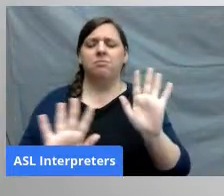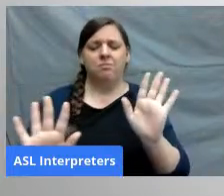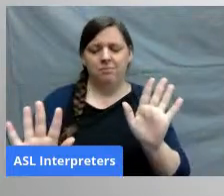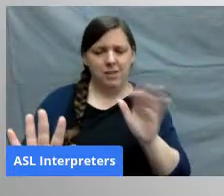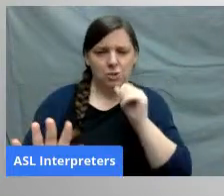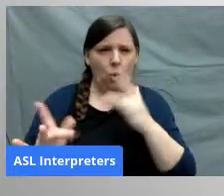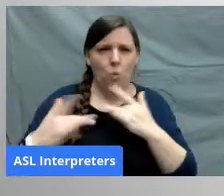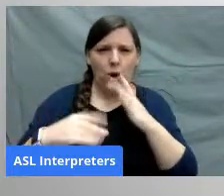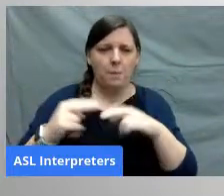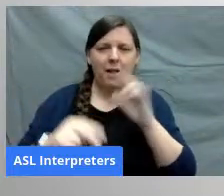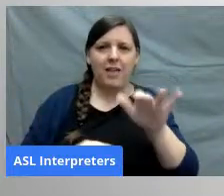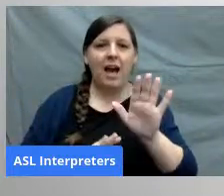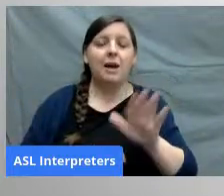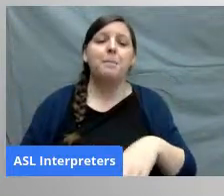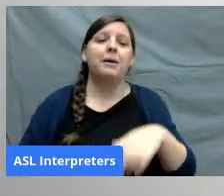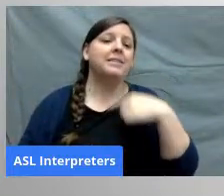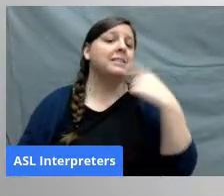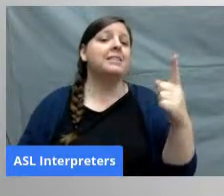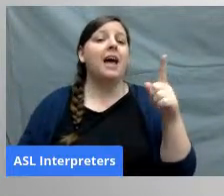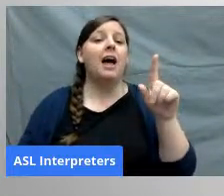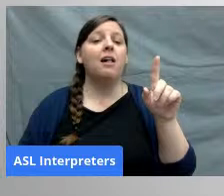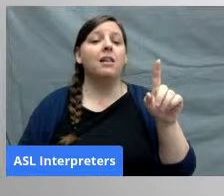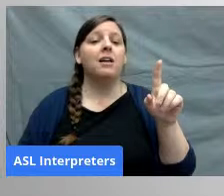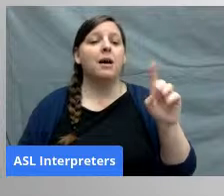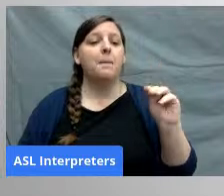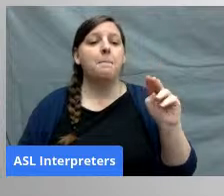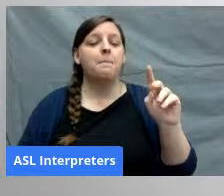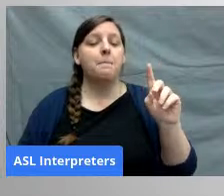tell her that I miss her.